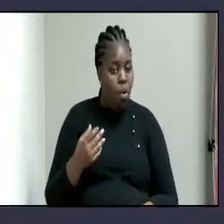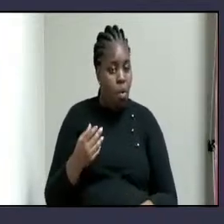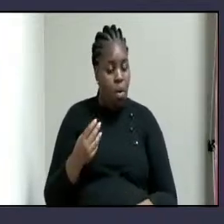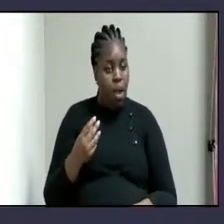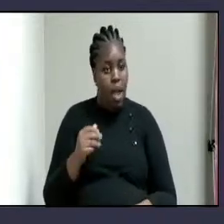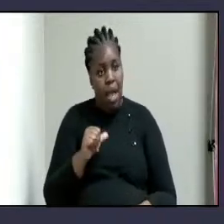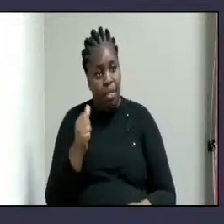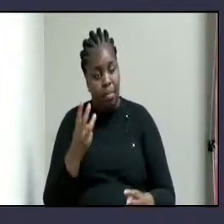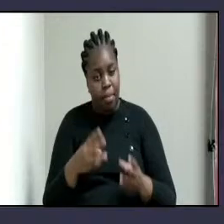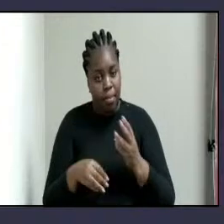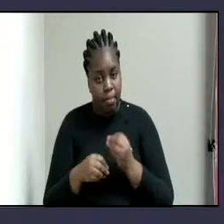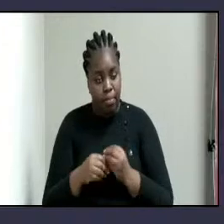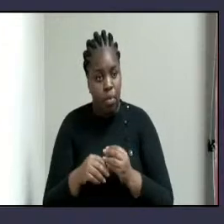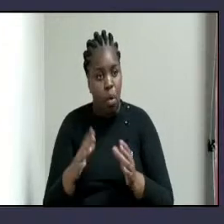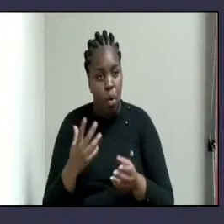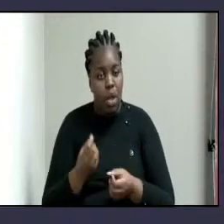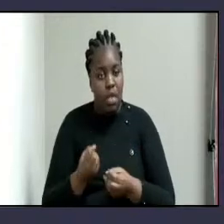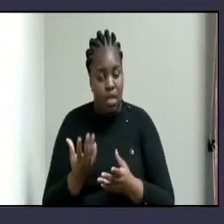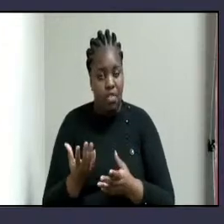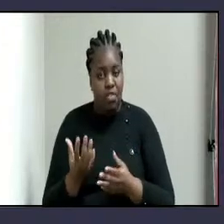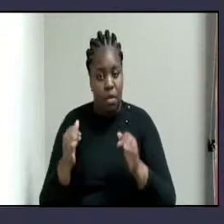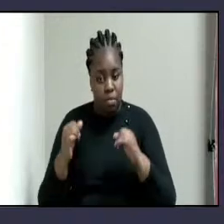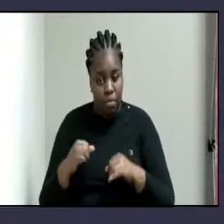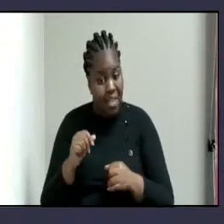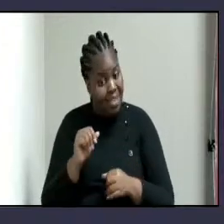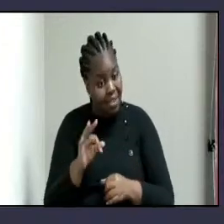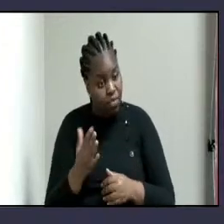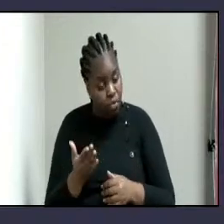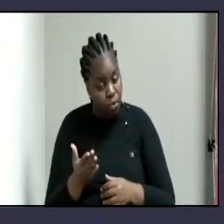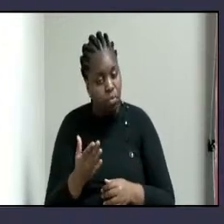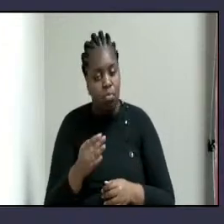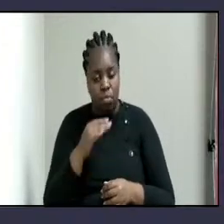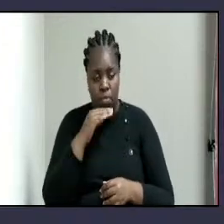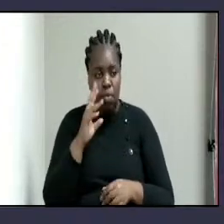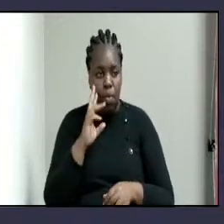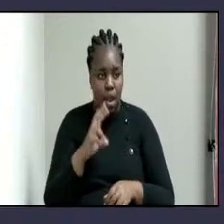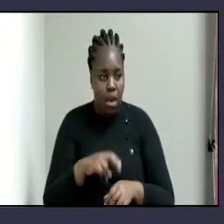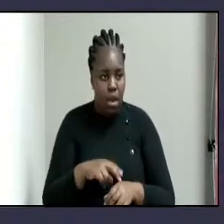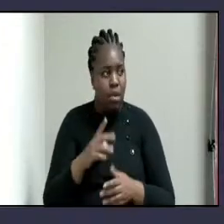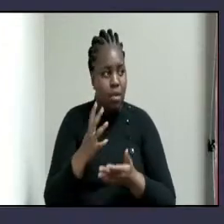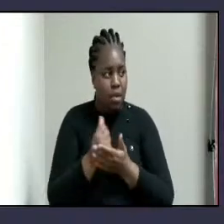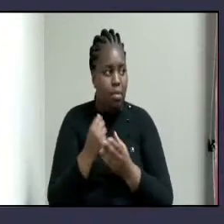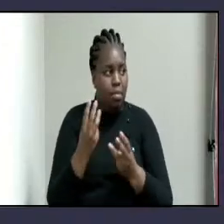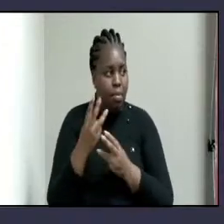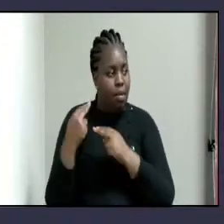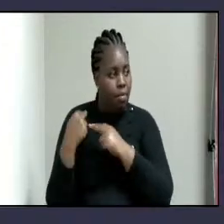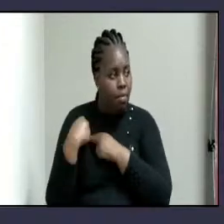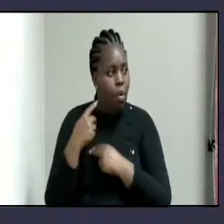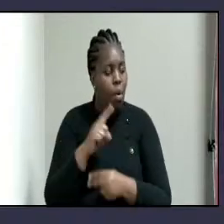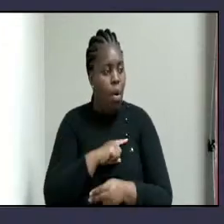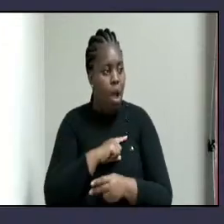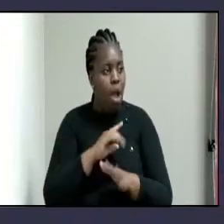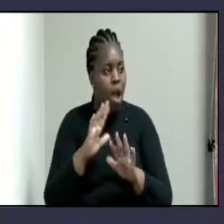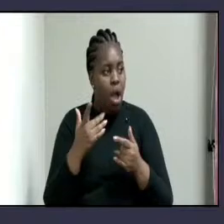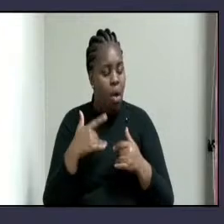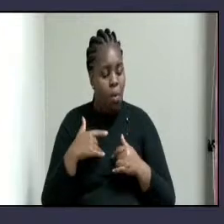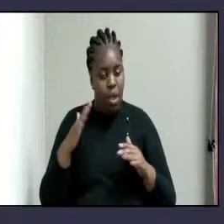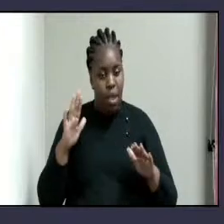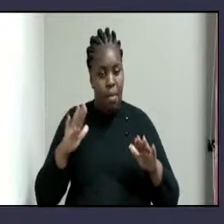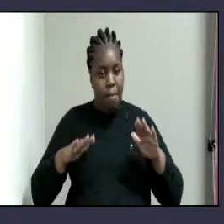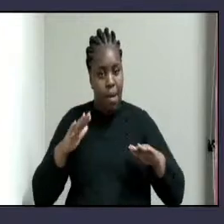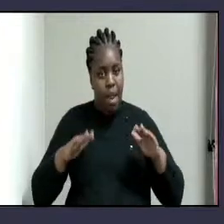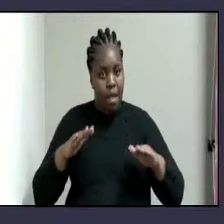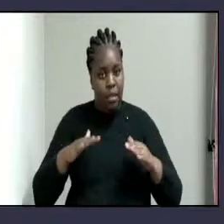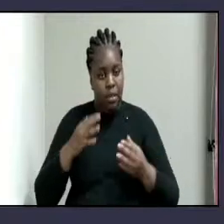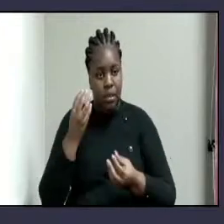but that has been given acquired by the state? If that is the case, then we need then to hold the state accountable, because again, how do we balance